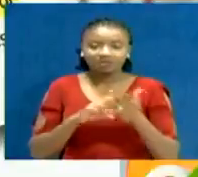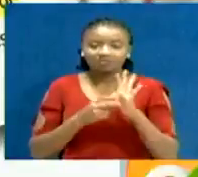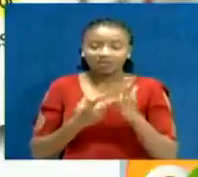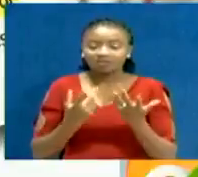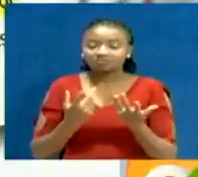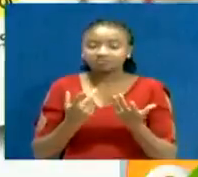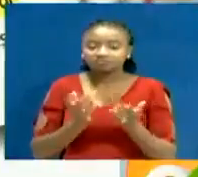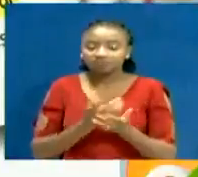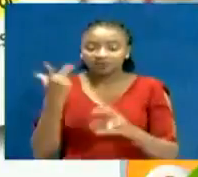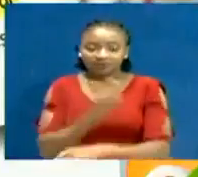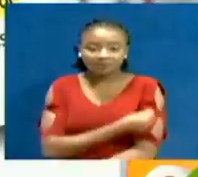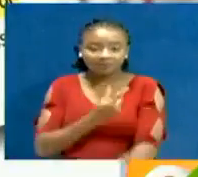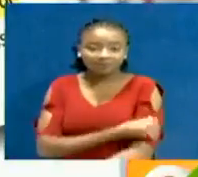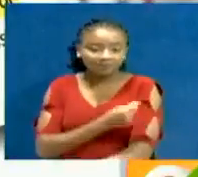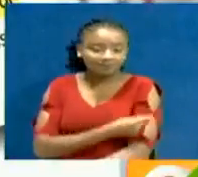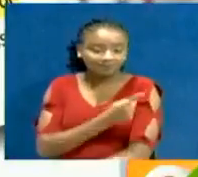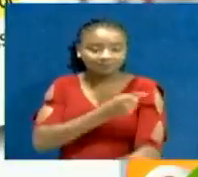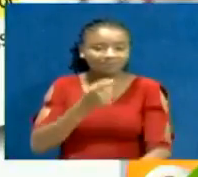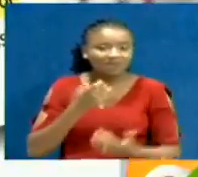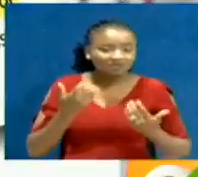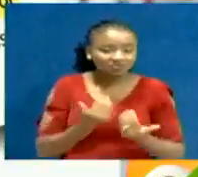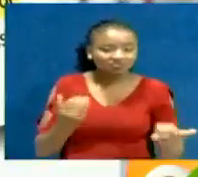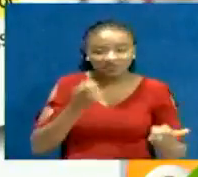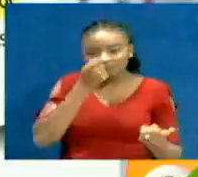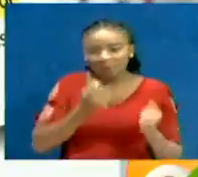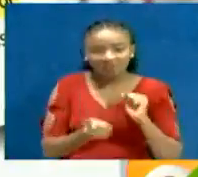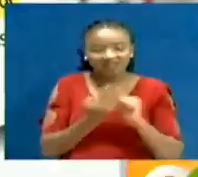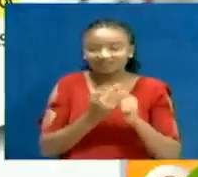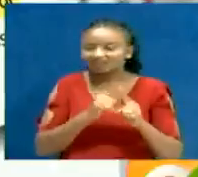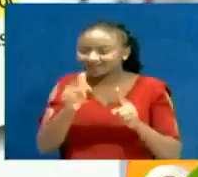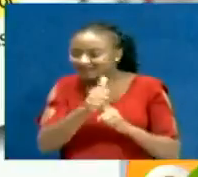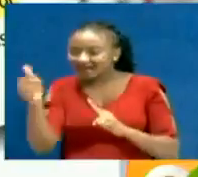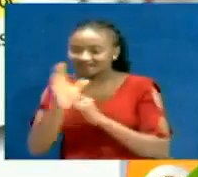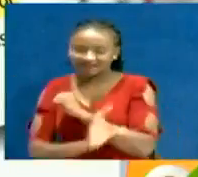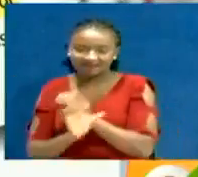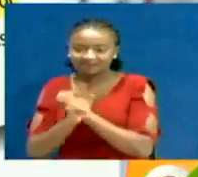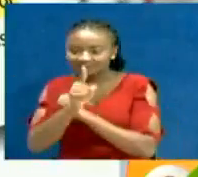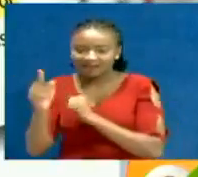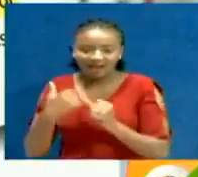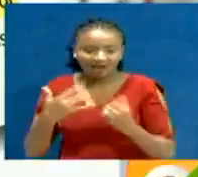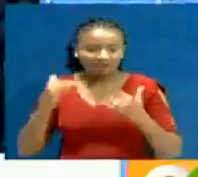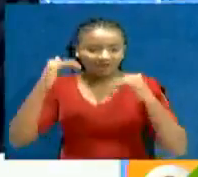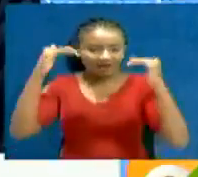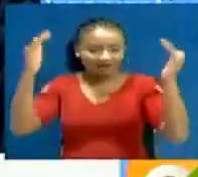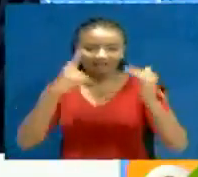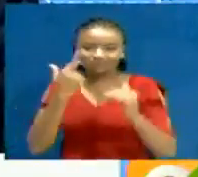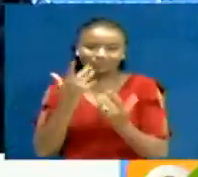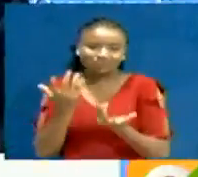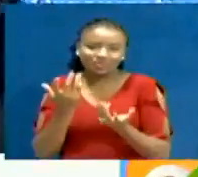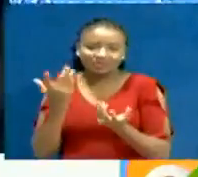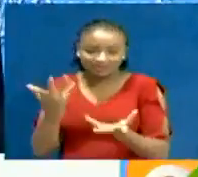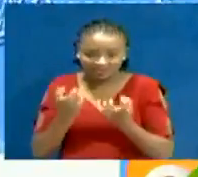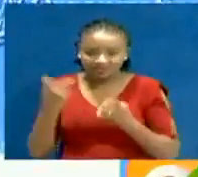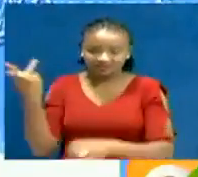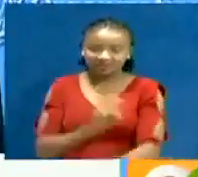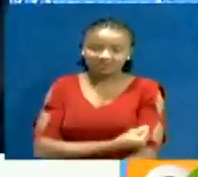one country while denying high-risk adults access to the vaccine in another country is a damning contradiction of this principle." The number of